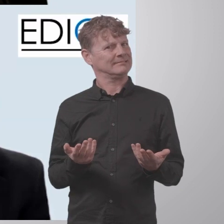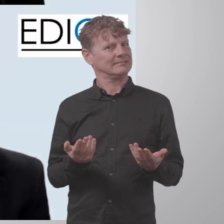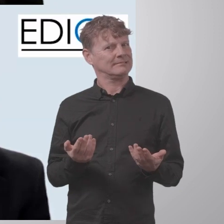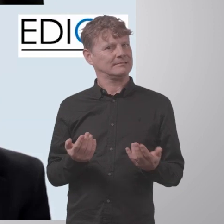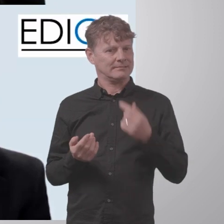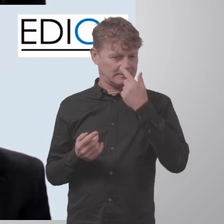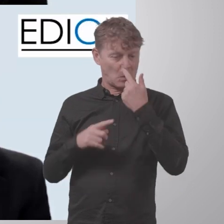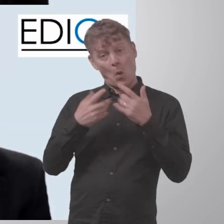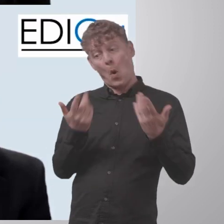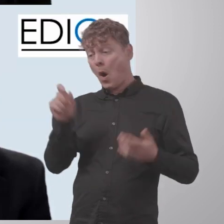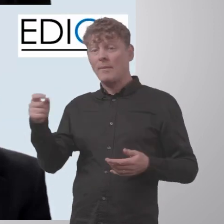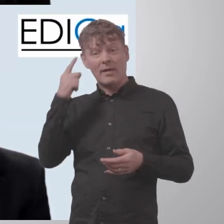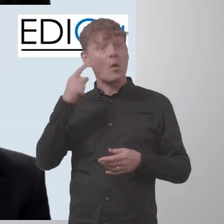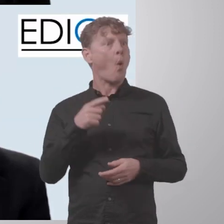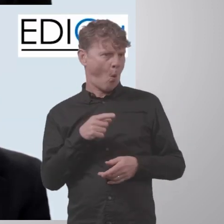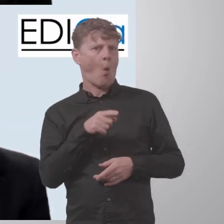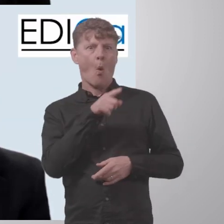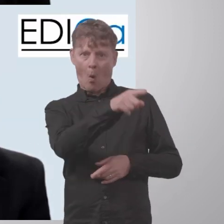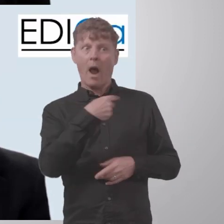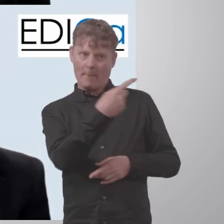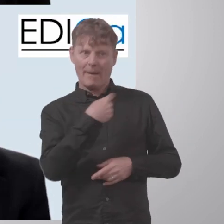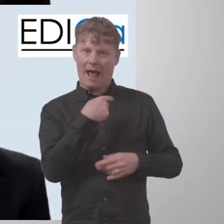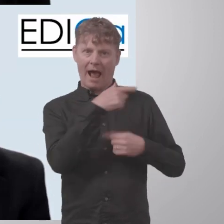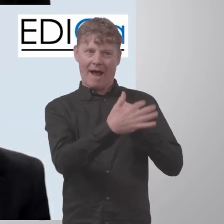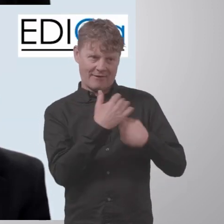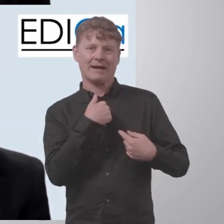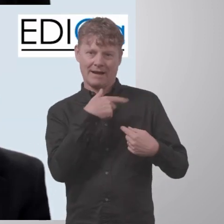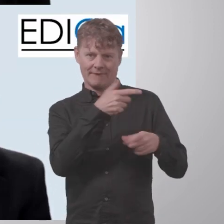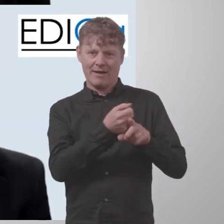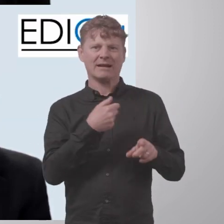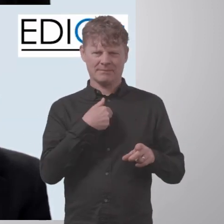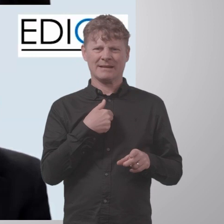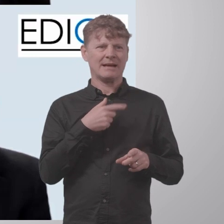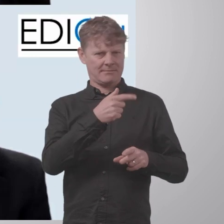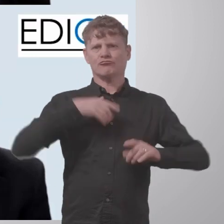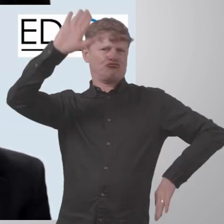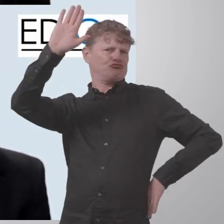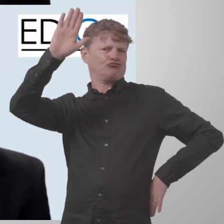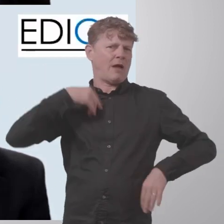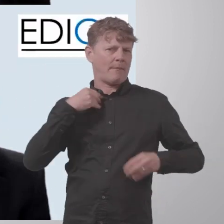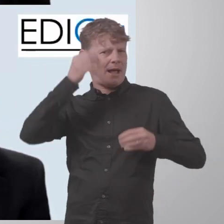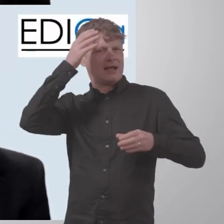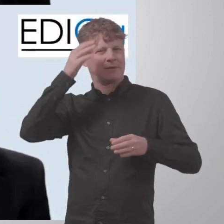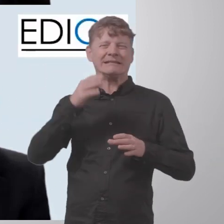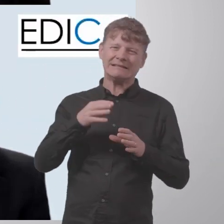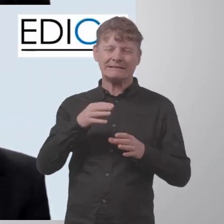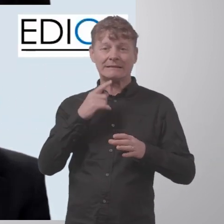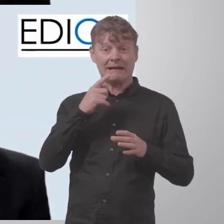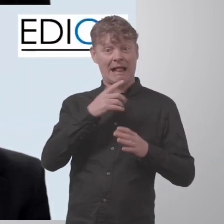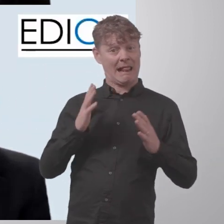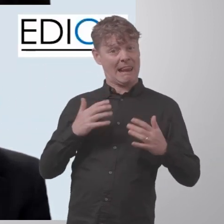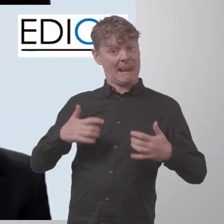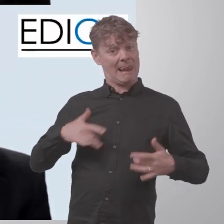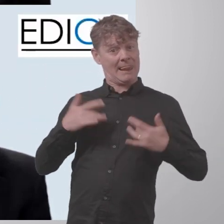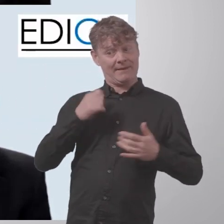everything about it. And lived experience is very important, but so is respecting this as an area of academic research,